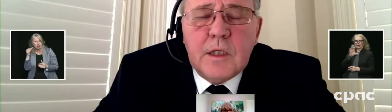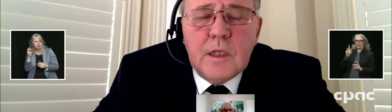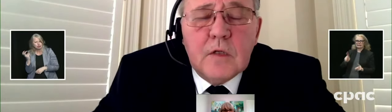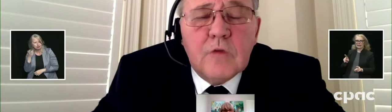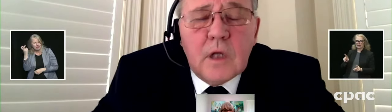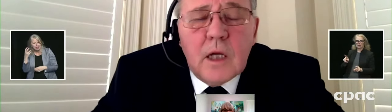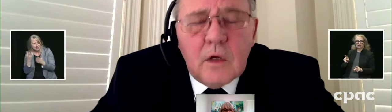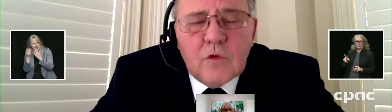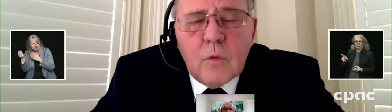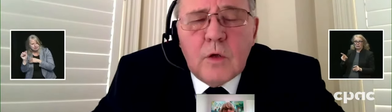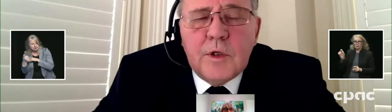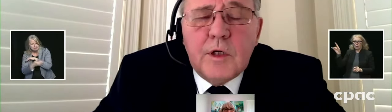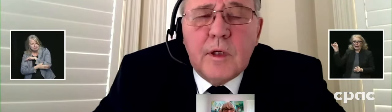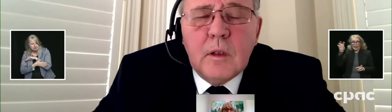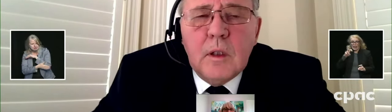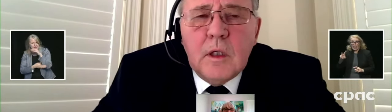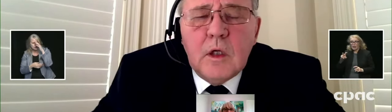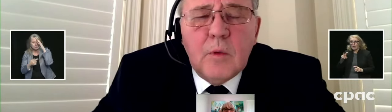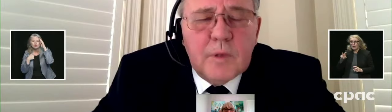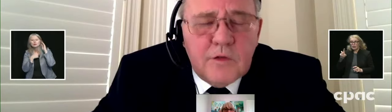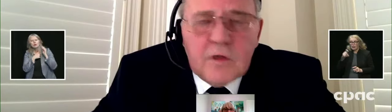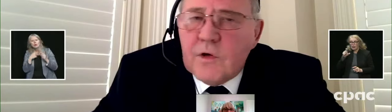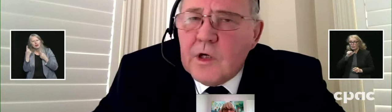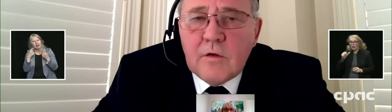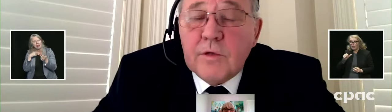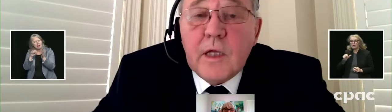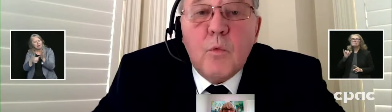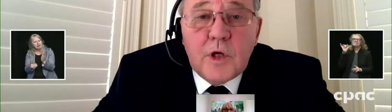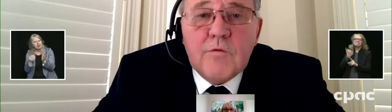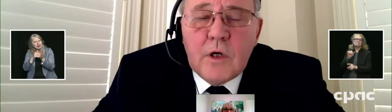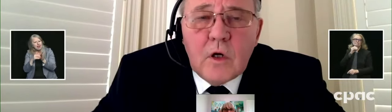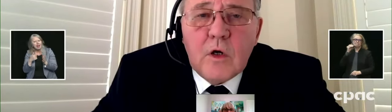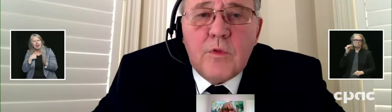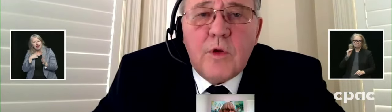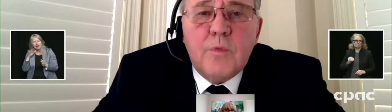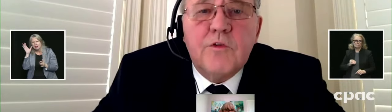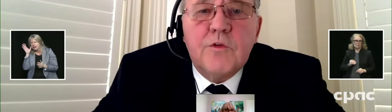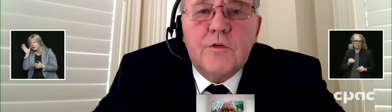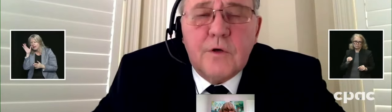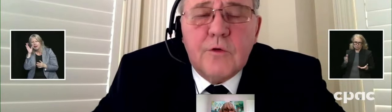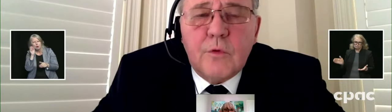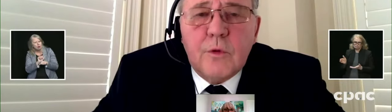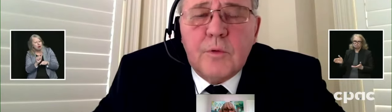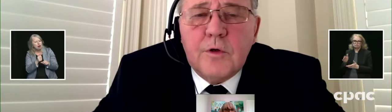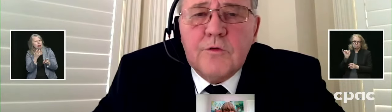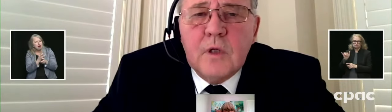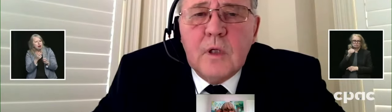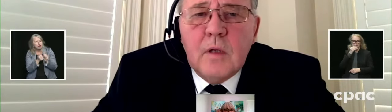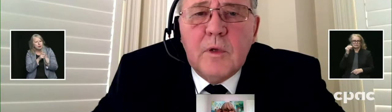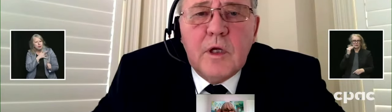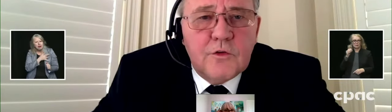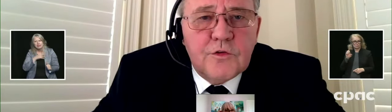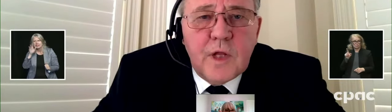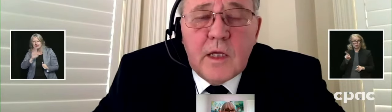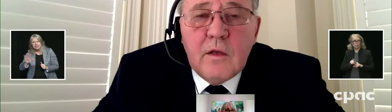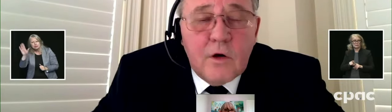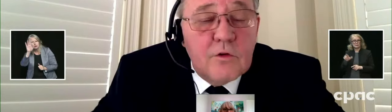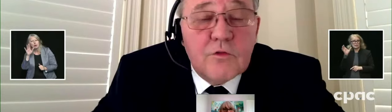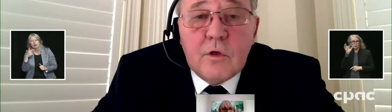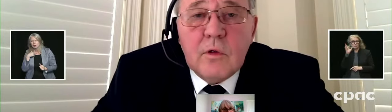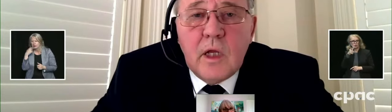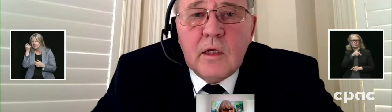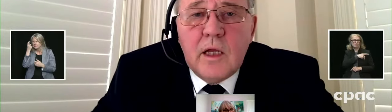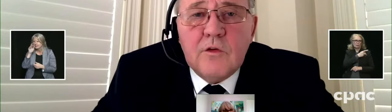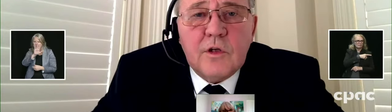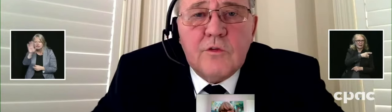protect Canadians. And I also want to reiterate, you know, we've been listening very carefully and working very hard with our provincial and territorial partners. We understand their